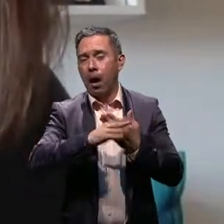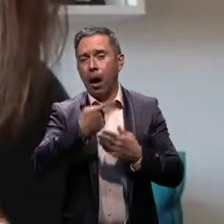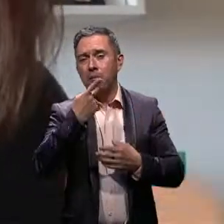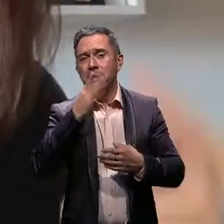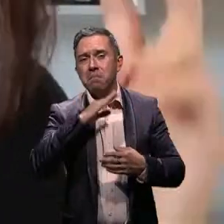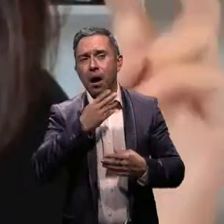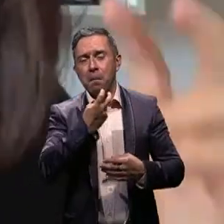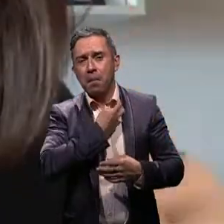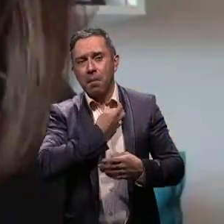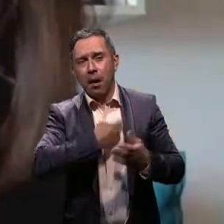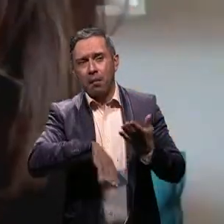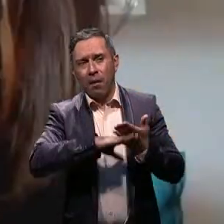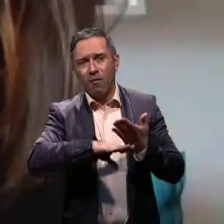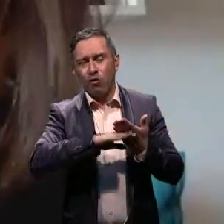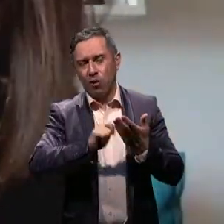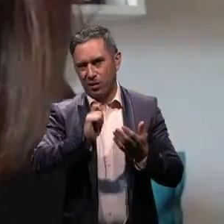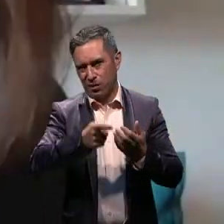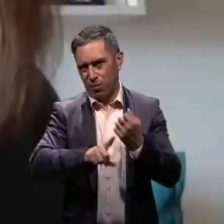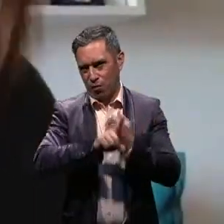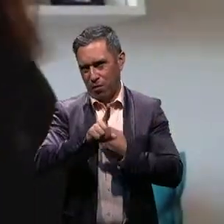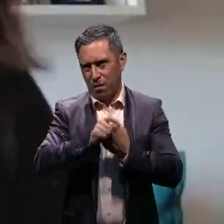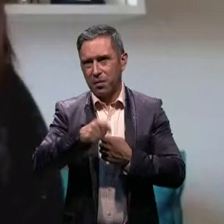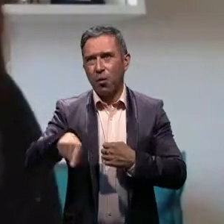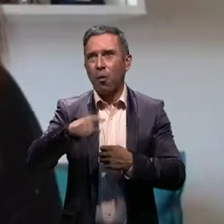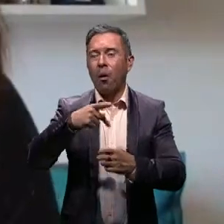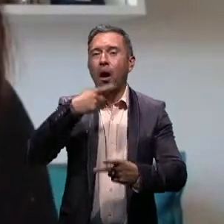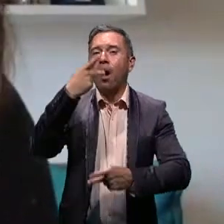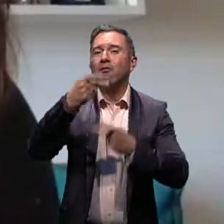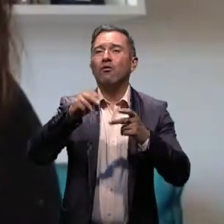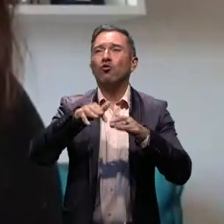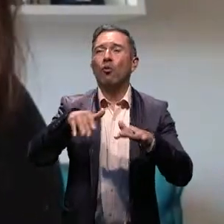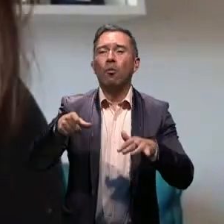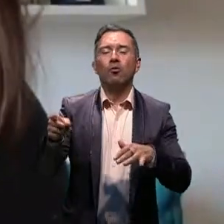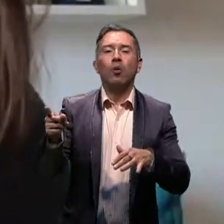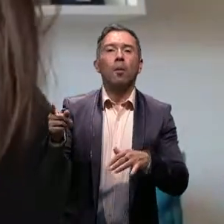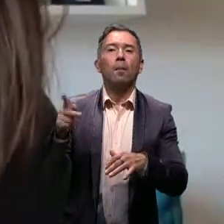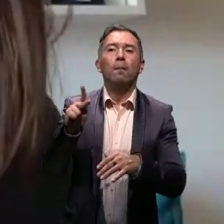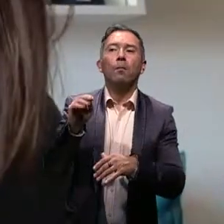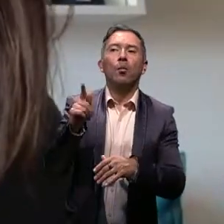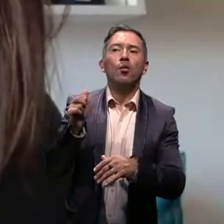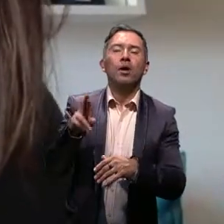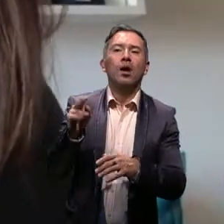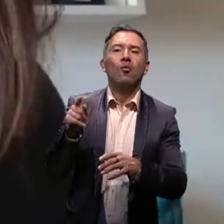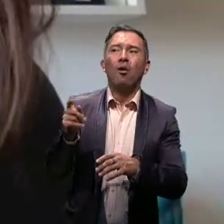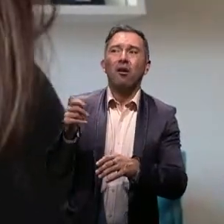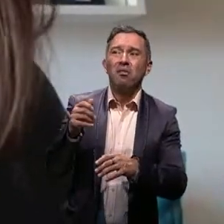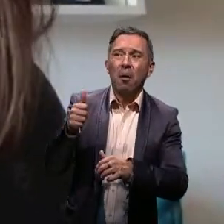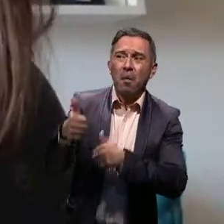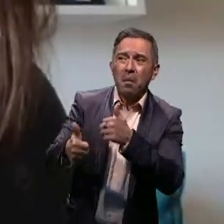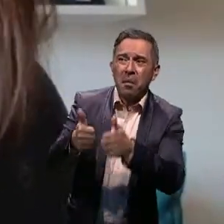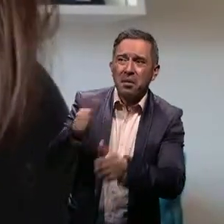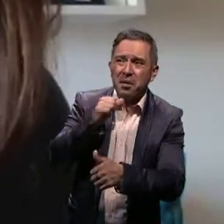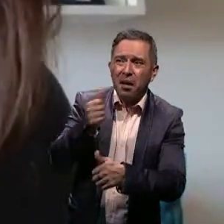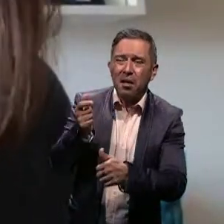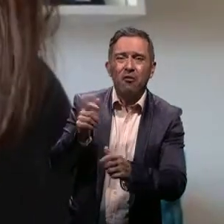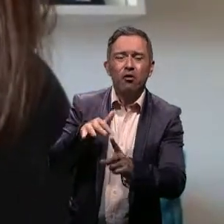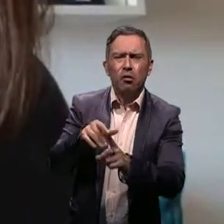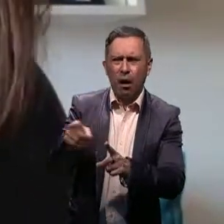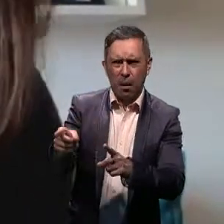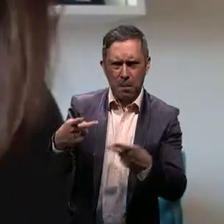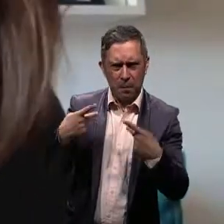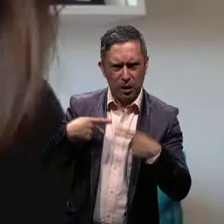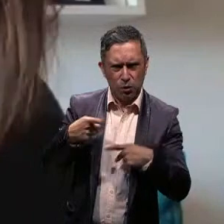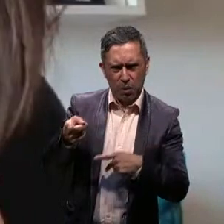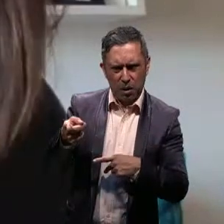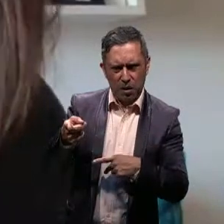attacks that they are facing because of this popularity, quote unquote, issue, because they are not